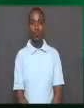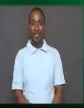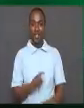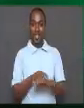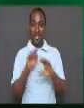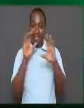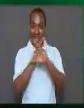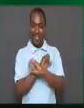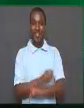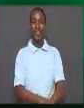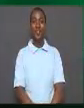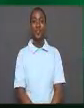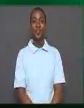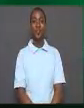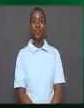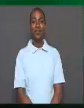Time's up.